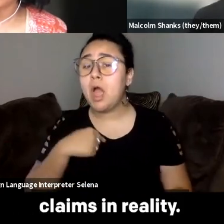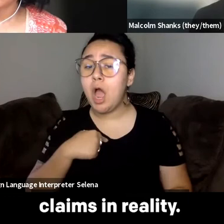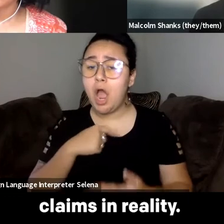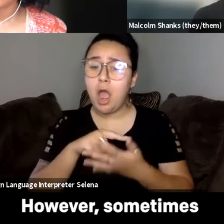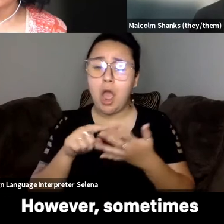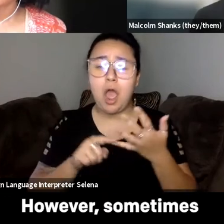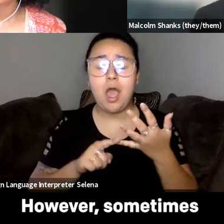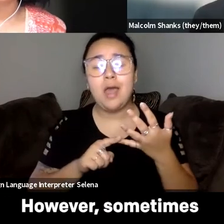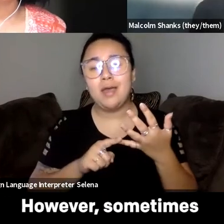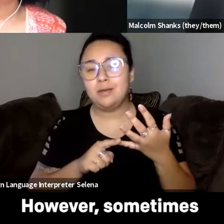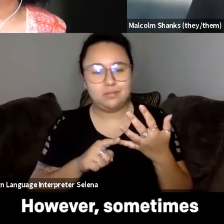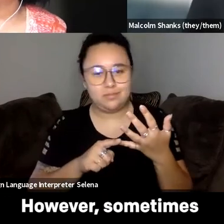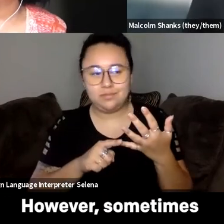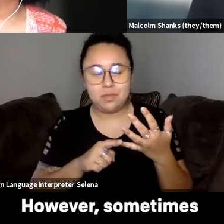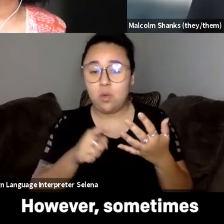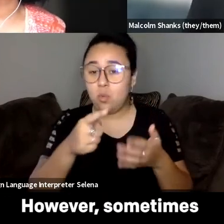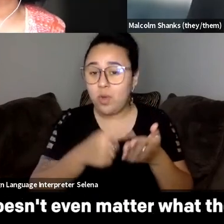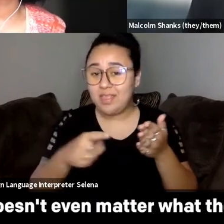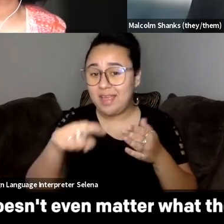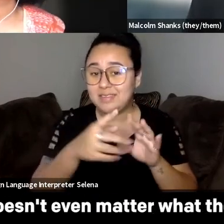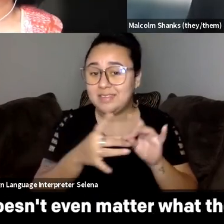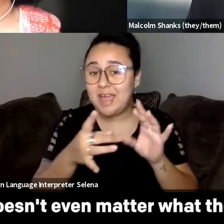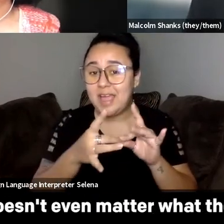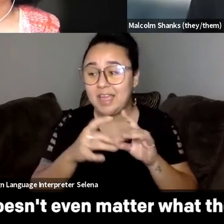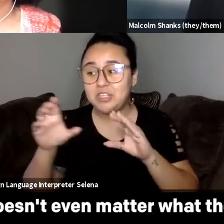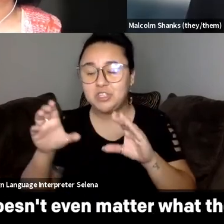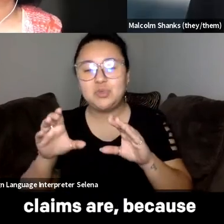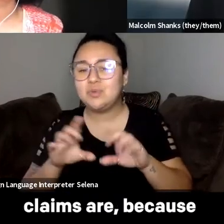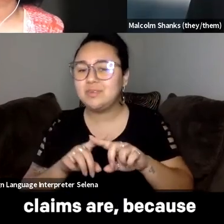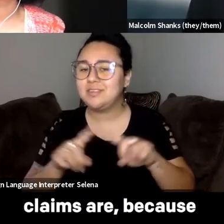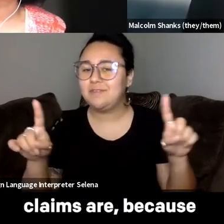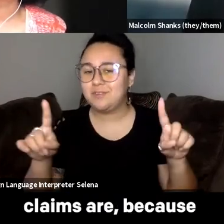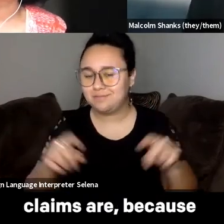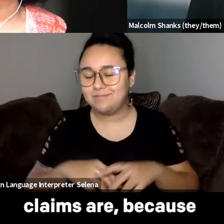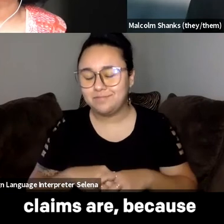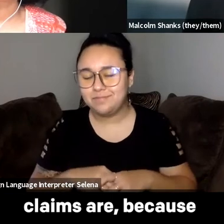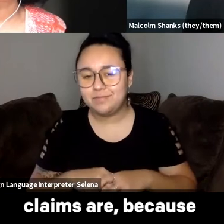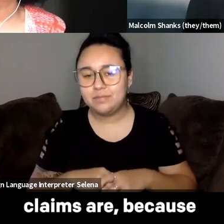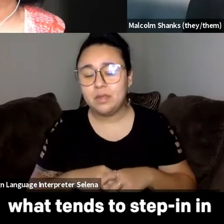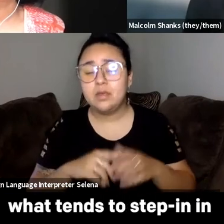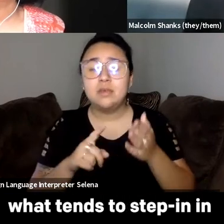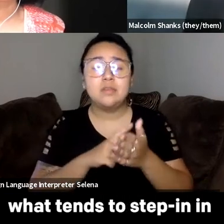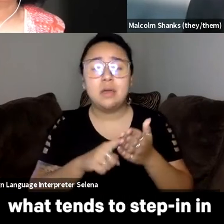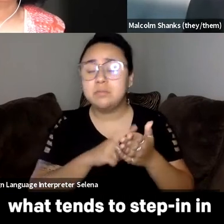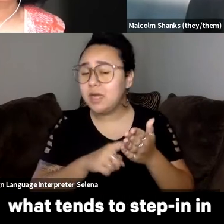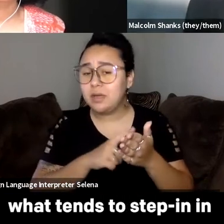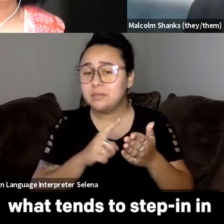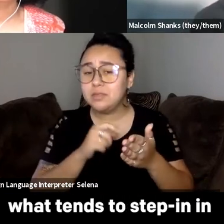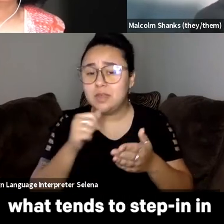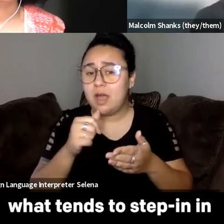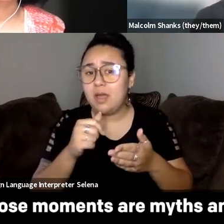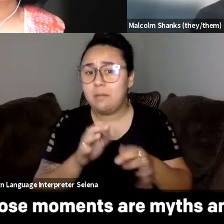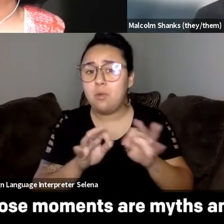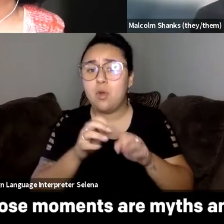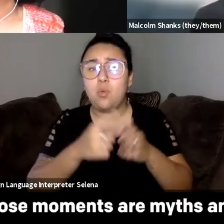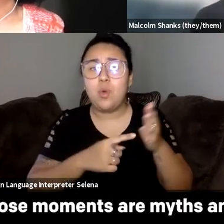reality. However, sometimes it doesn't even matter what those claims are, because what tends to step